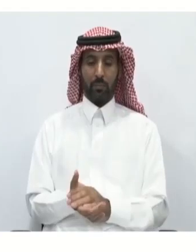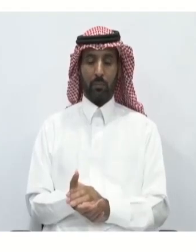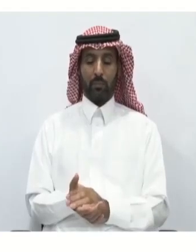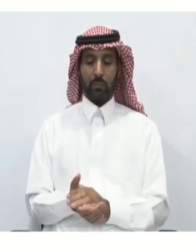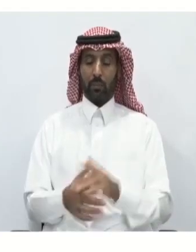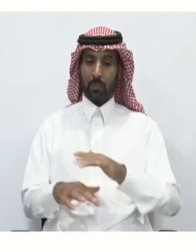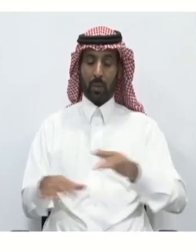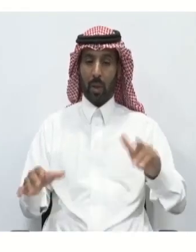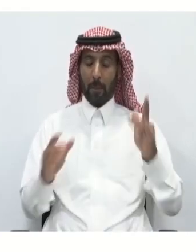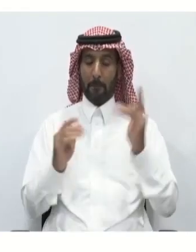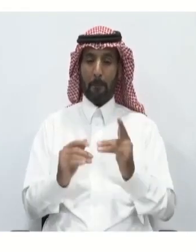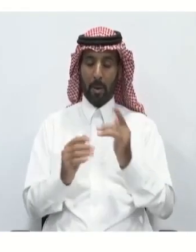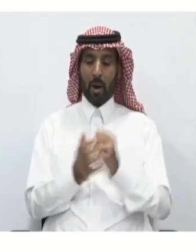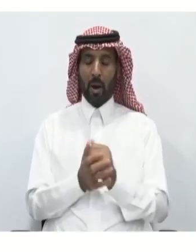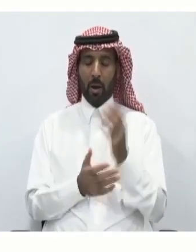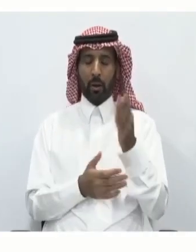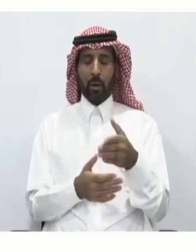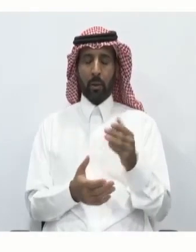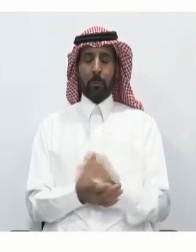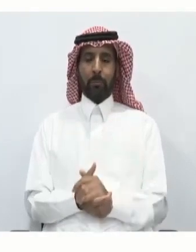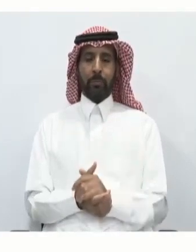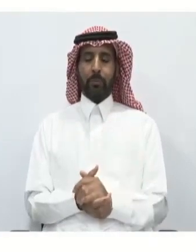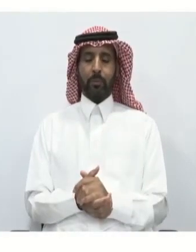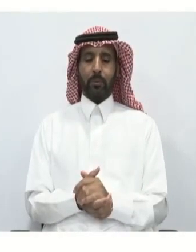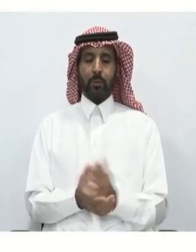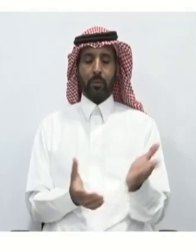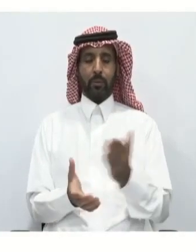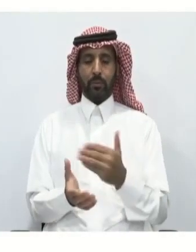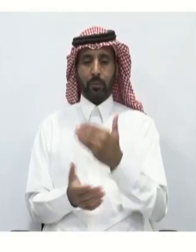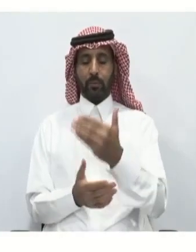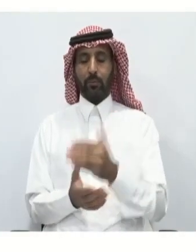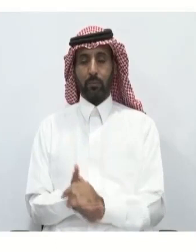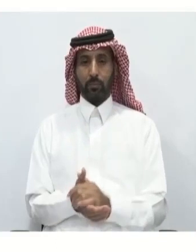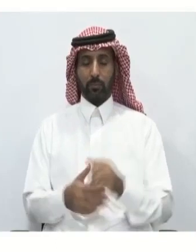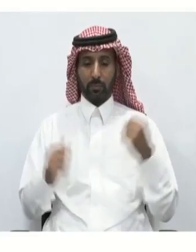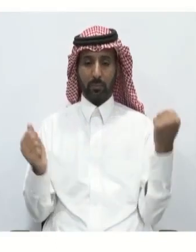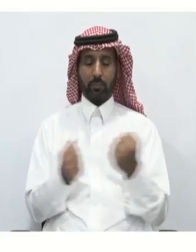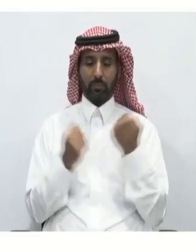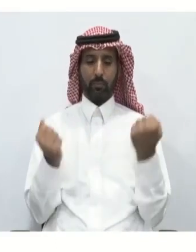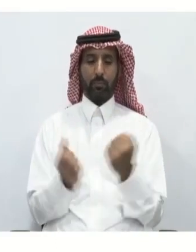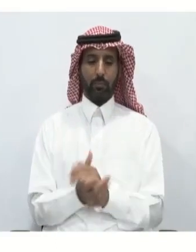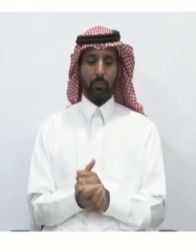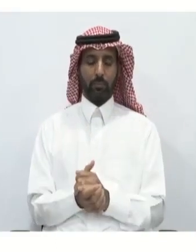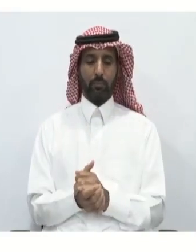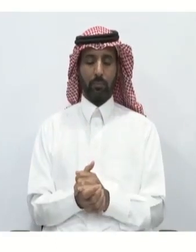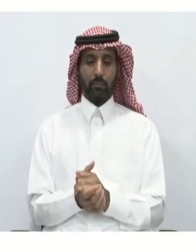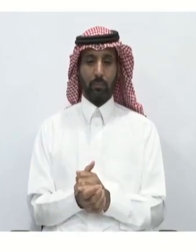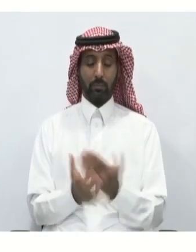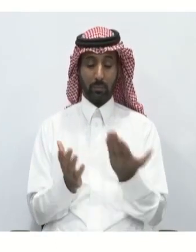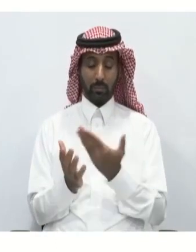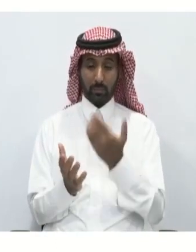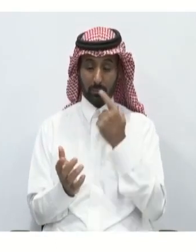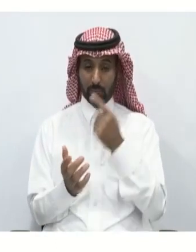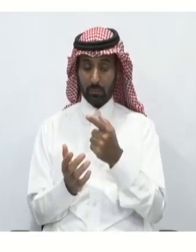the beach in Jeddah or Dammam, etc. So this is the exercise here. Read the messages